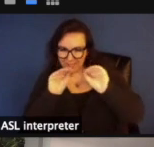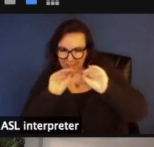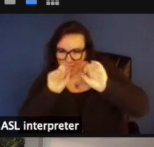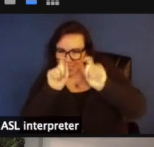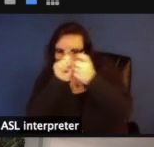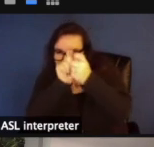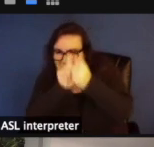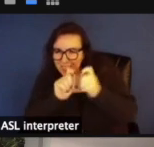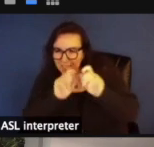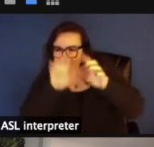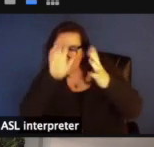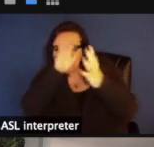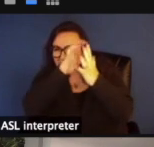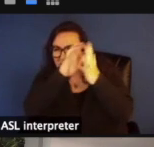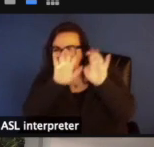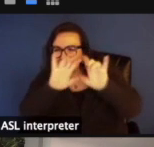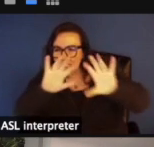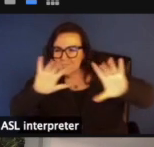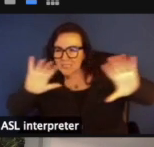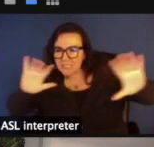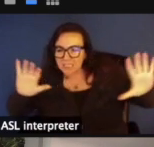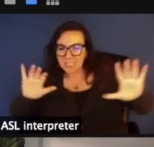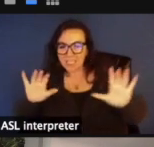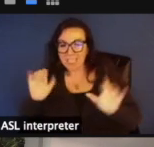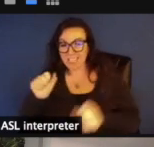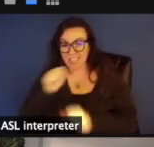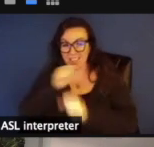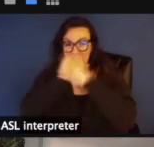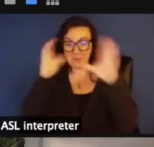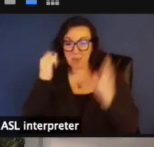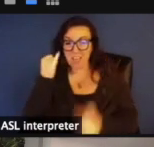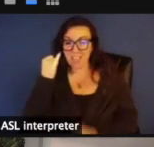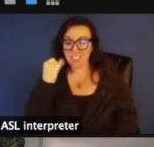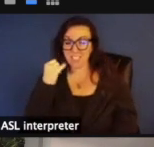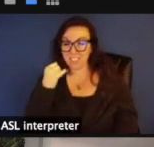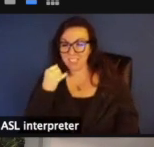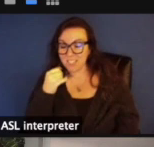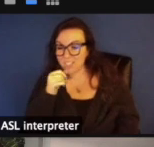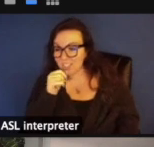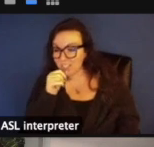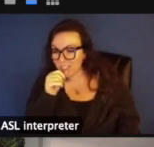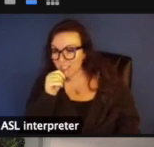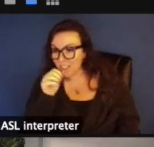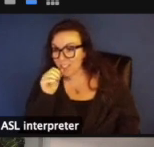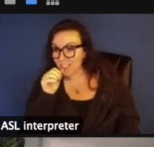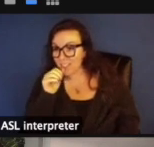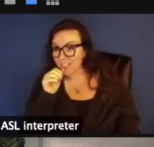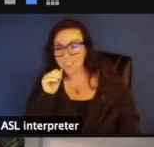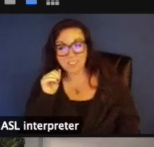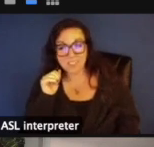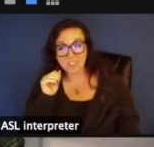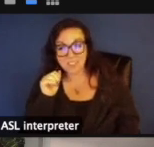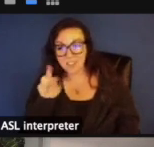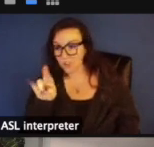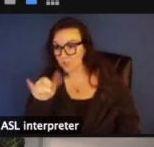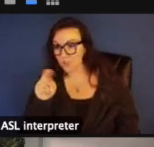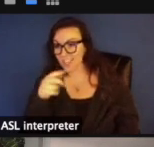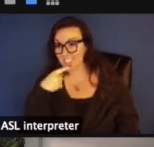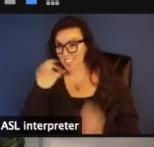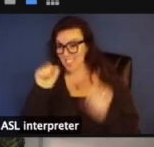Mm-hmm. Okay. Okay. Can you imagine if we live when we... Can you imagine if we all lived in